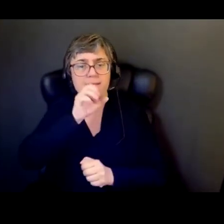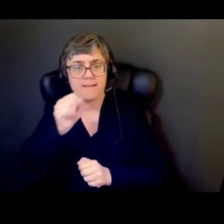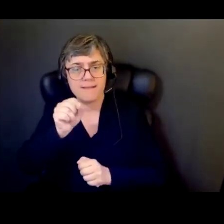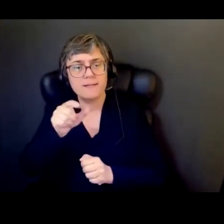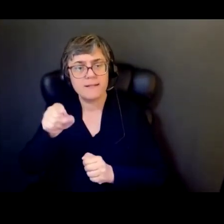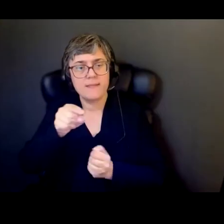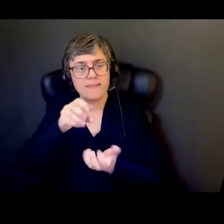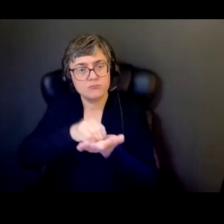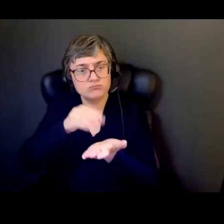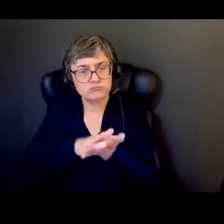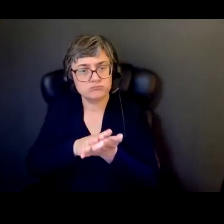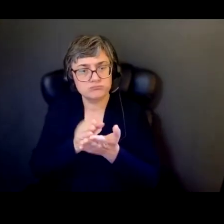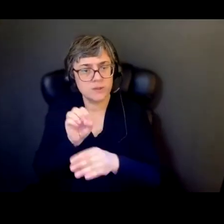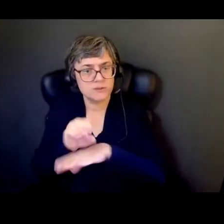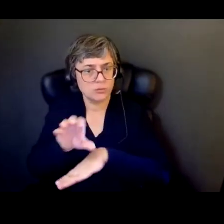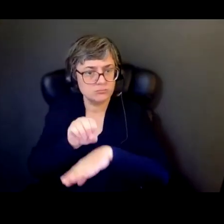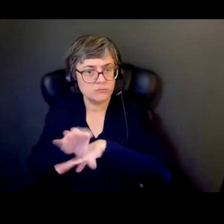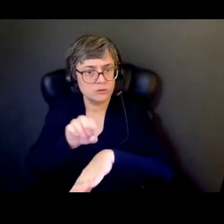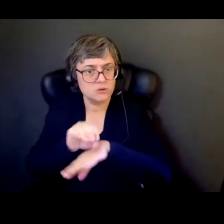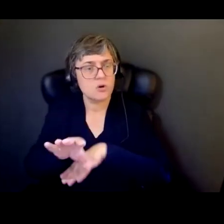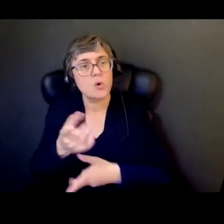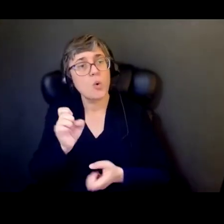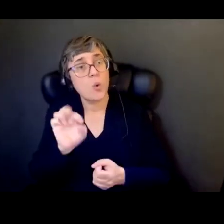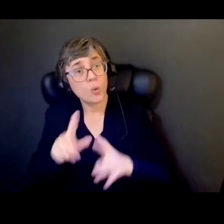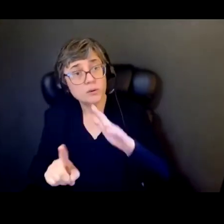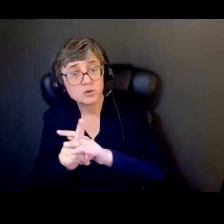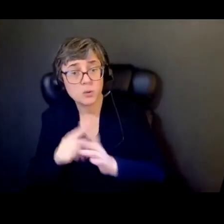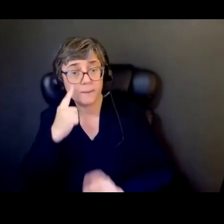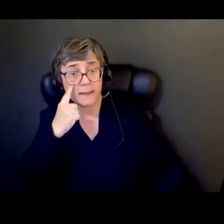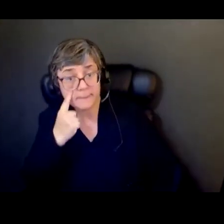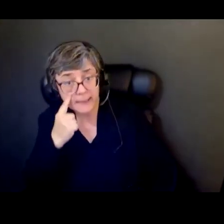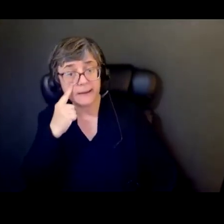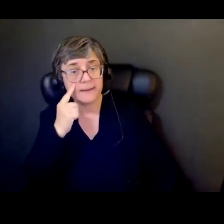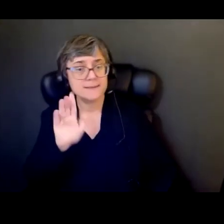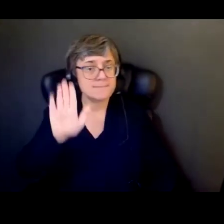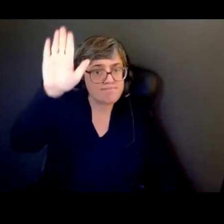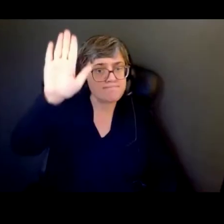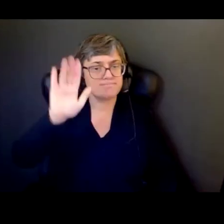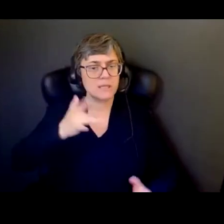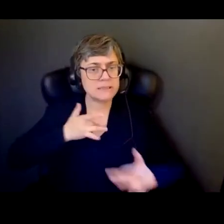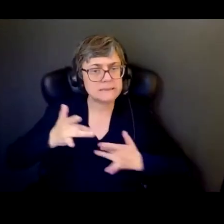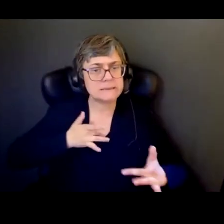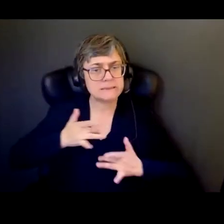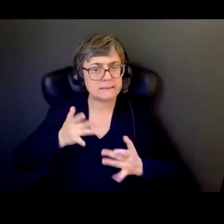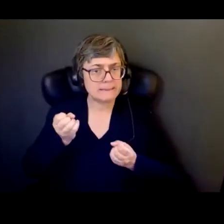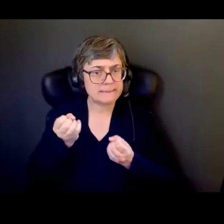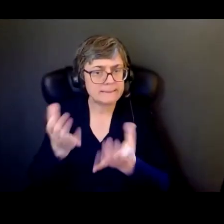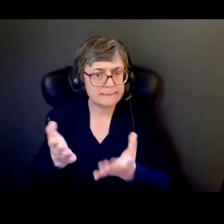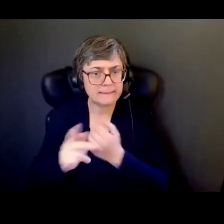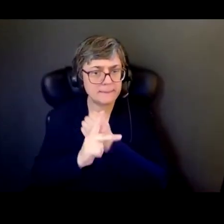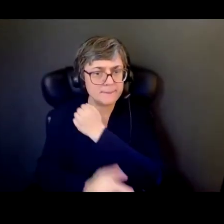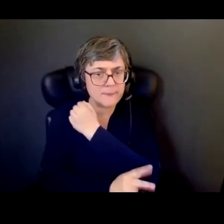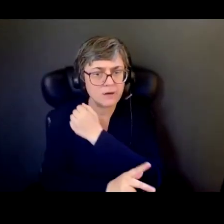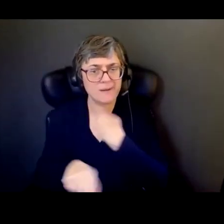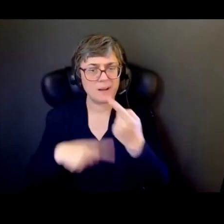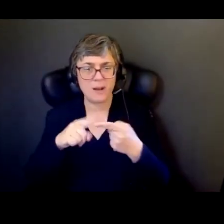control perpetrated by relatives, caregivers, and others in relationships of trust and